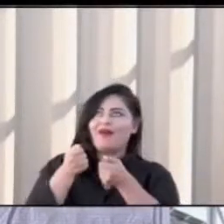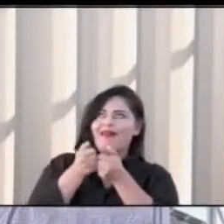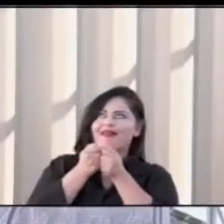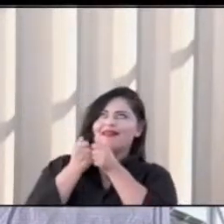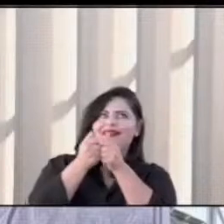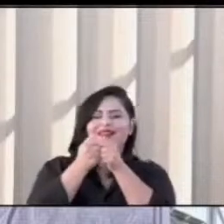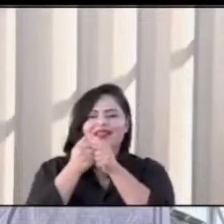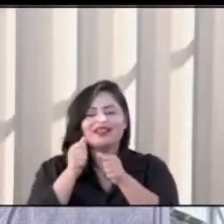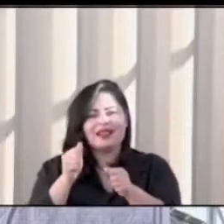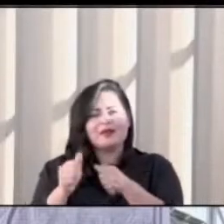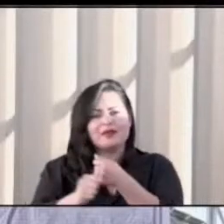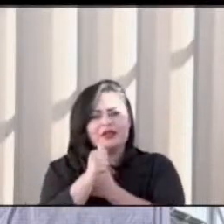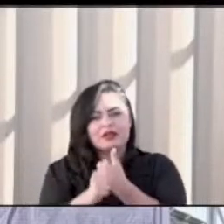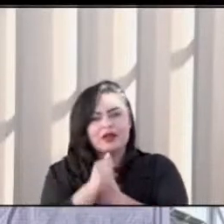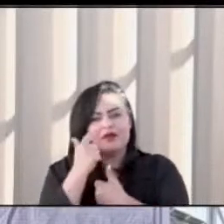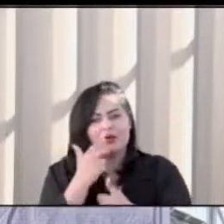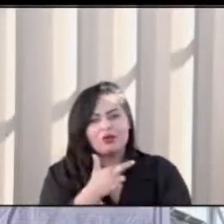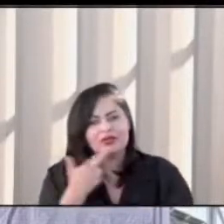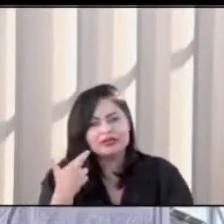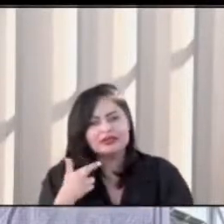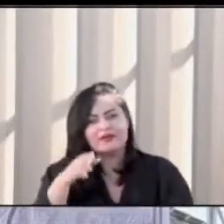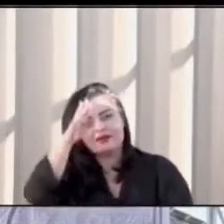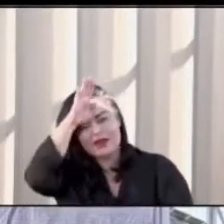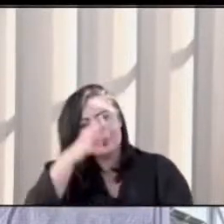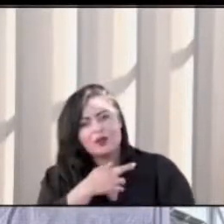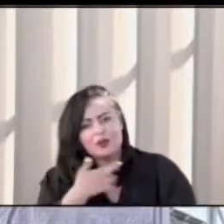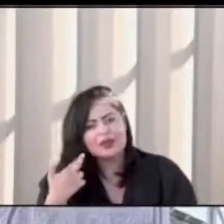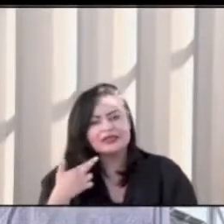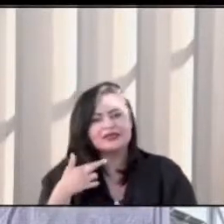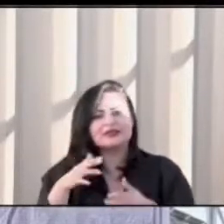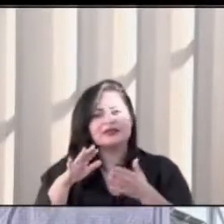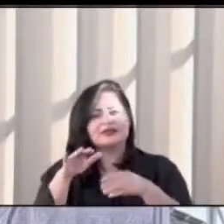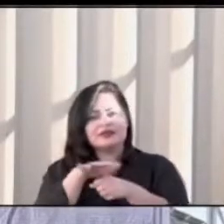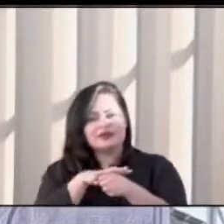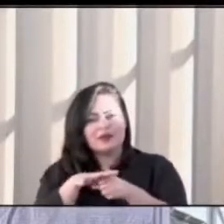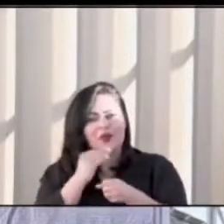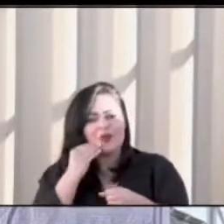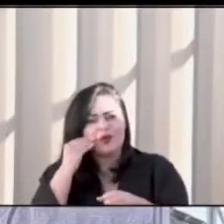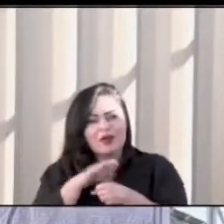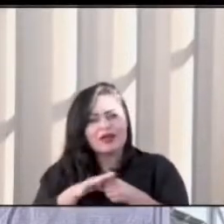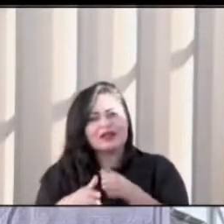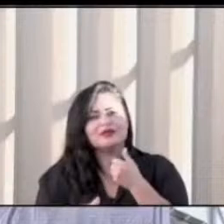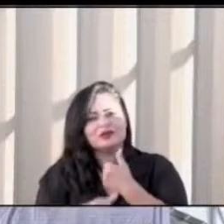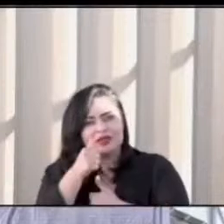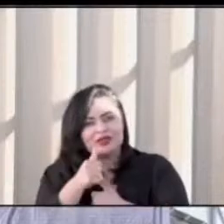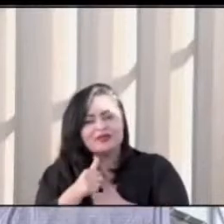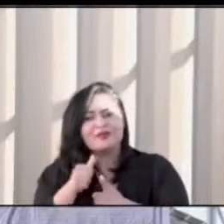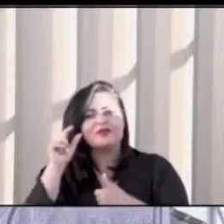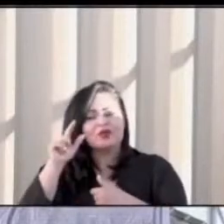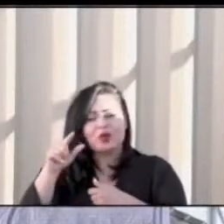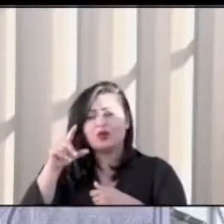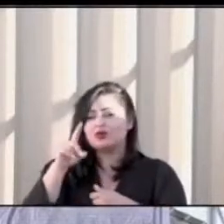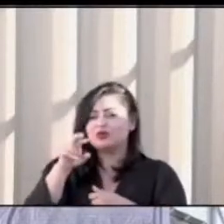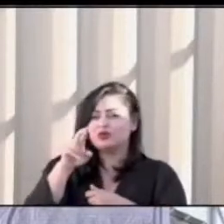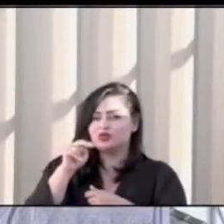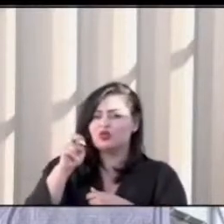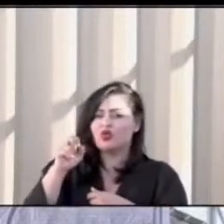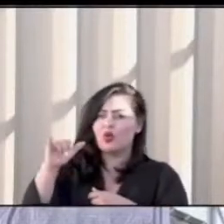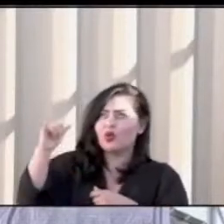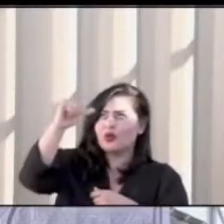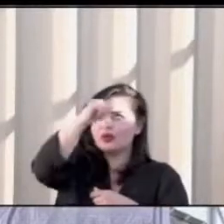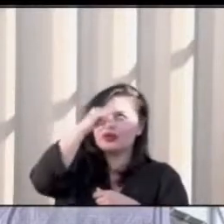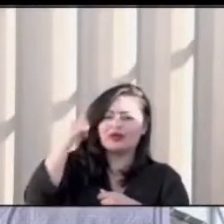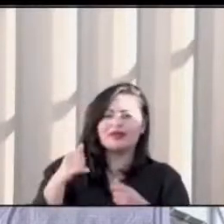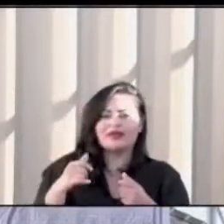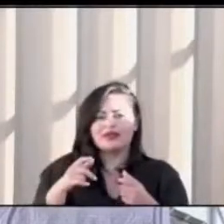putting your neighbors at risk, you are putting our community at risk. And these amateur drones can and will, and we have seen this impact the ability